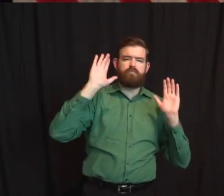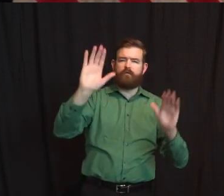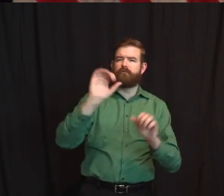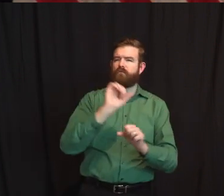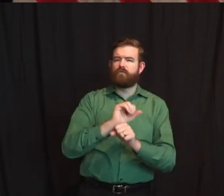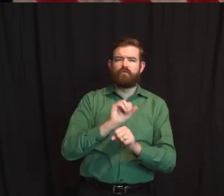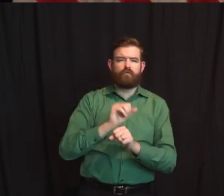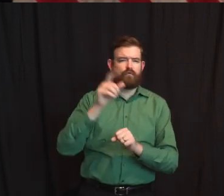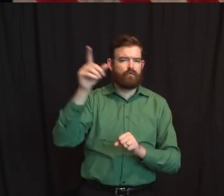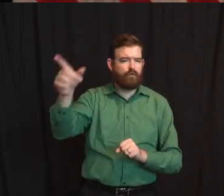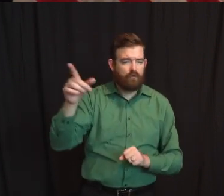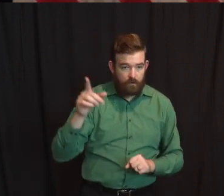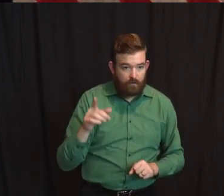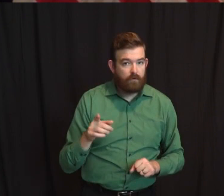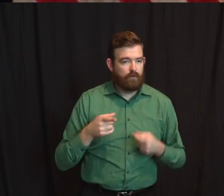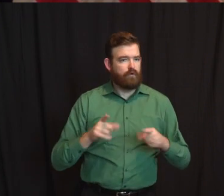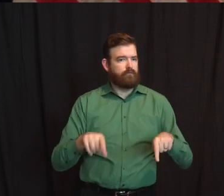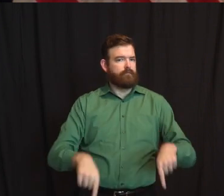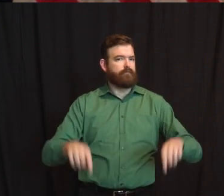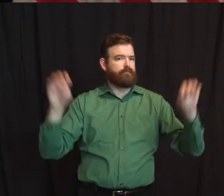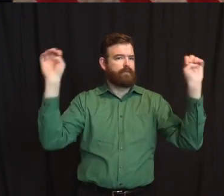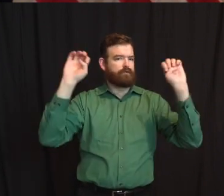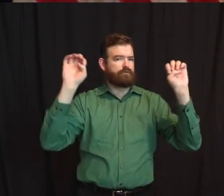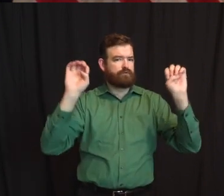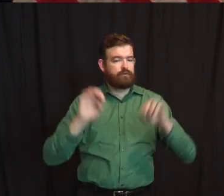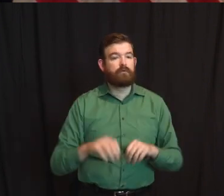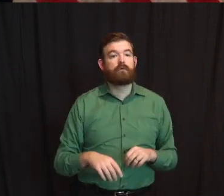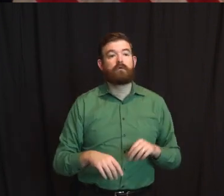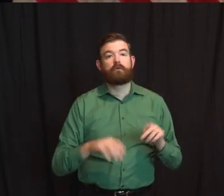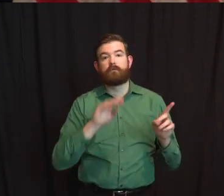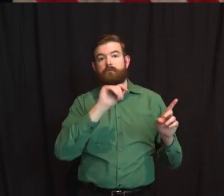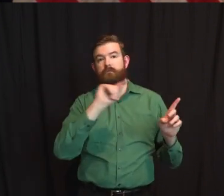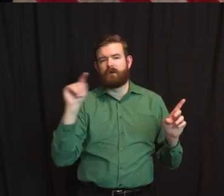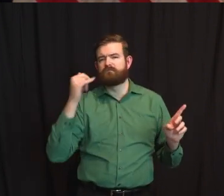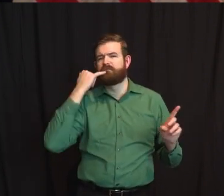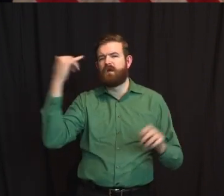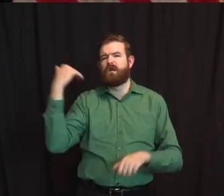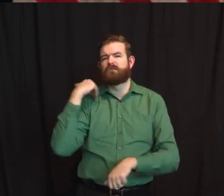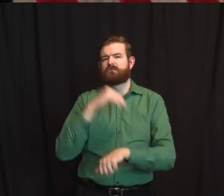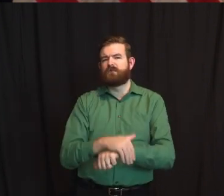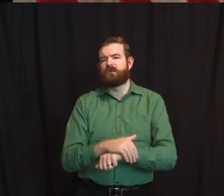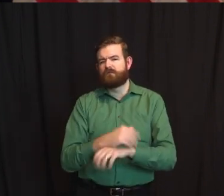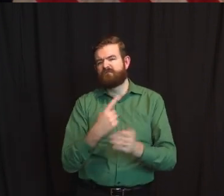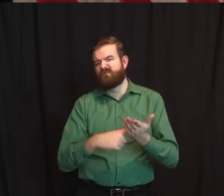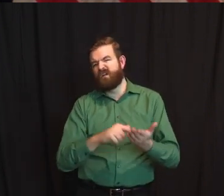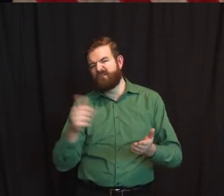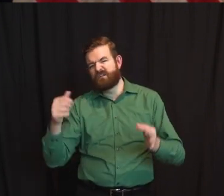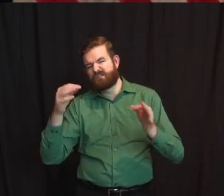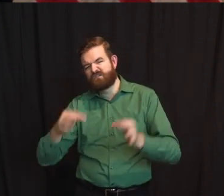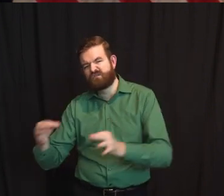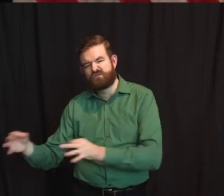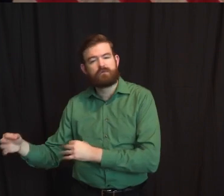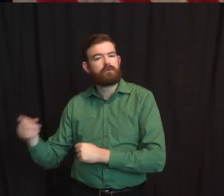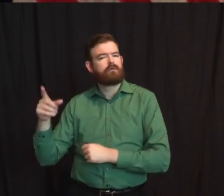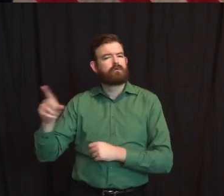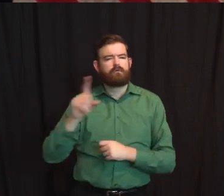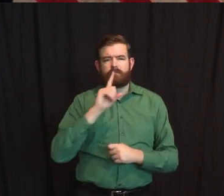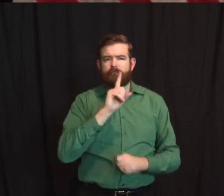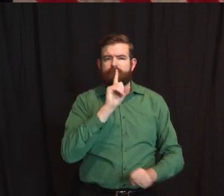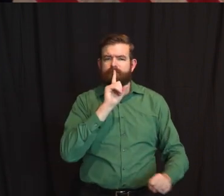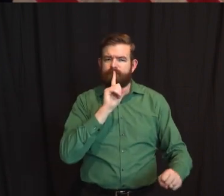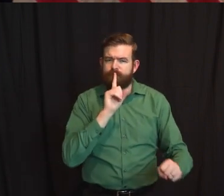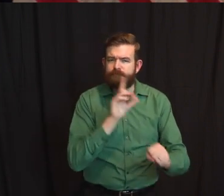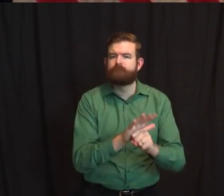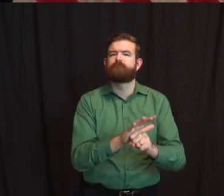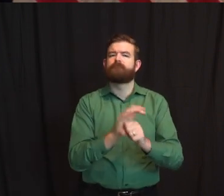crisis. Matt was on with him literally last night talking about some other decision points that we have to make. He's completely locked in, and I give him